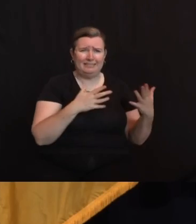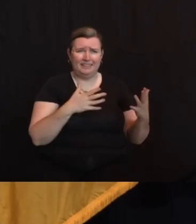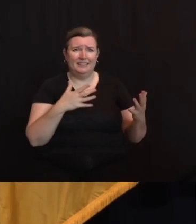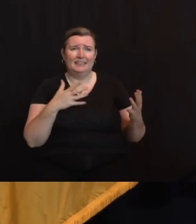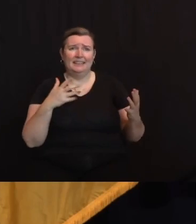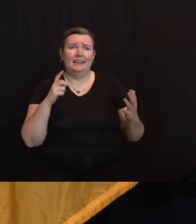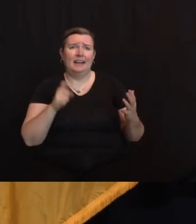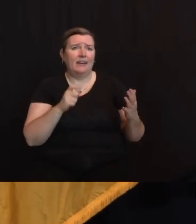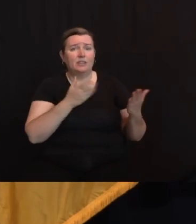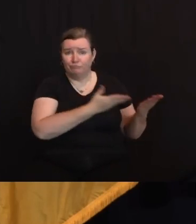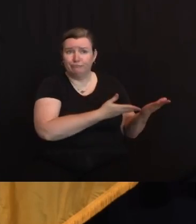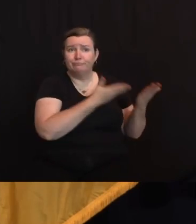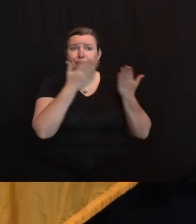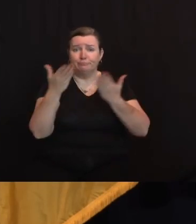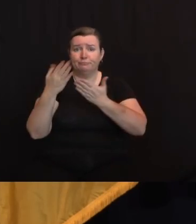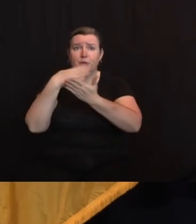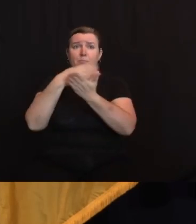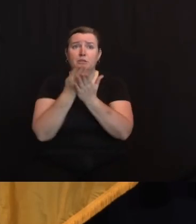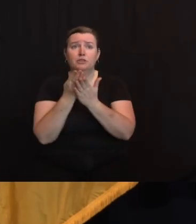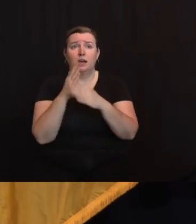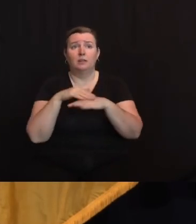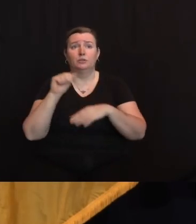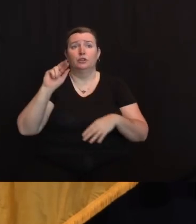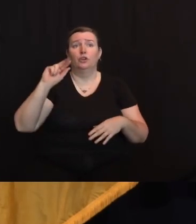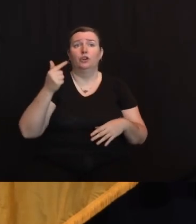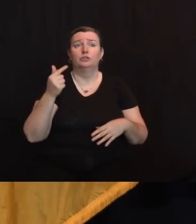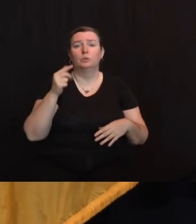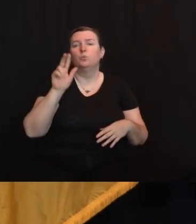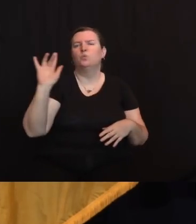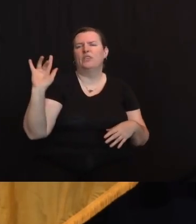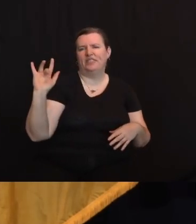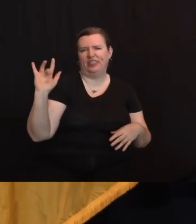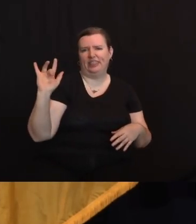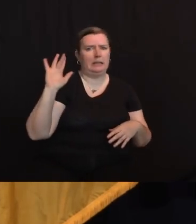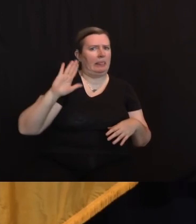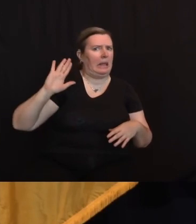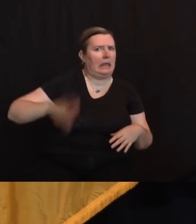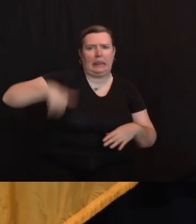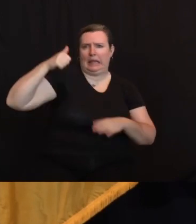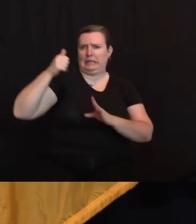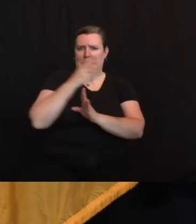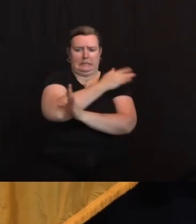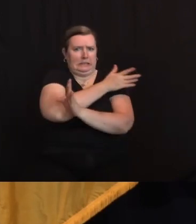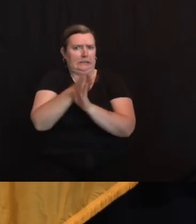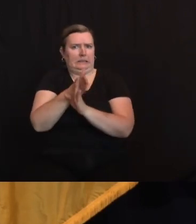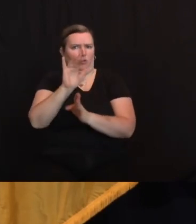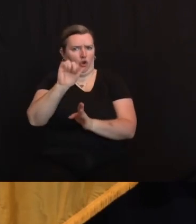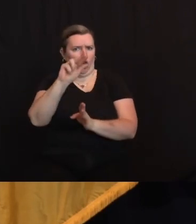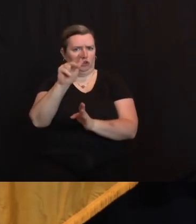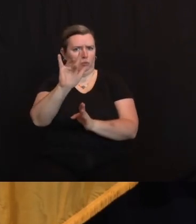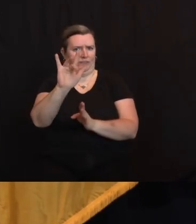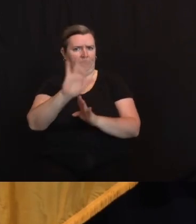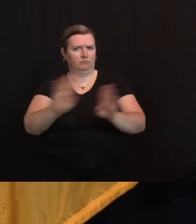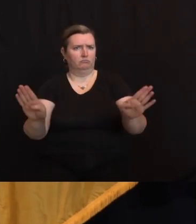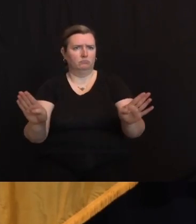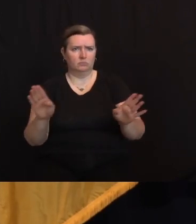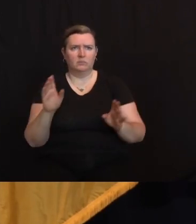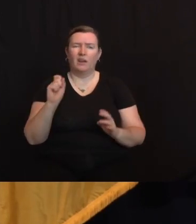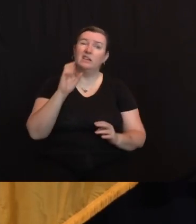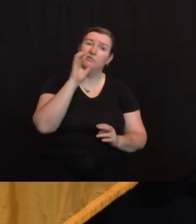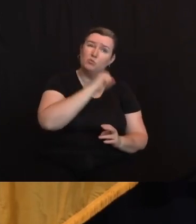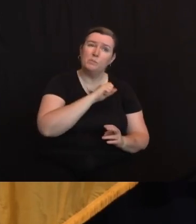budget by August 25th, Matt, I believe at latest. So it's too early to tell, but you should assume that we'll be putting